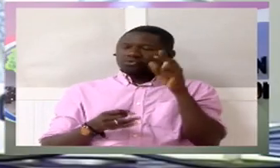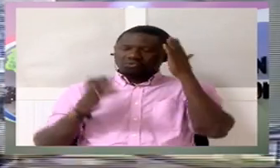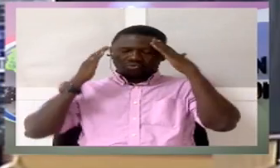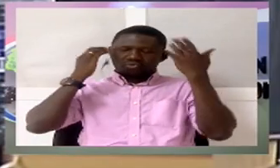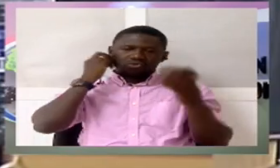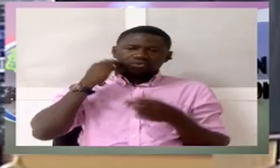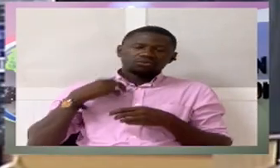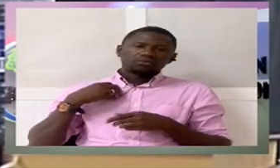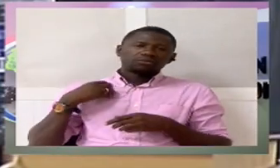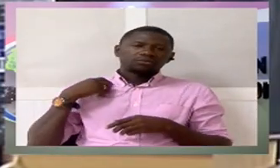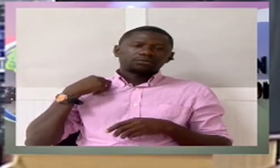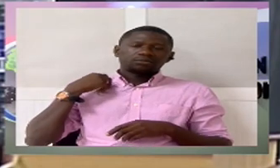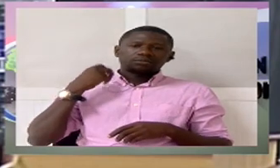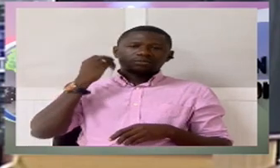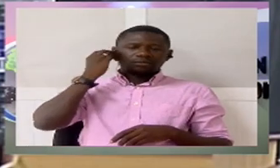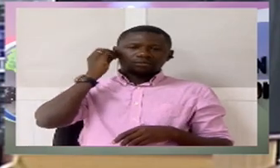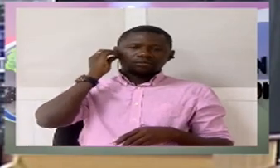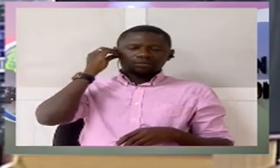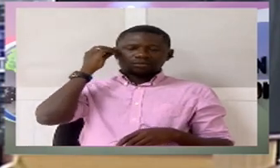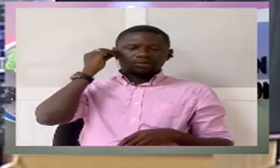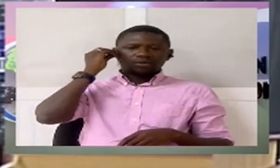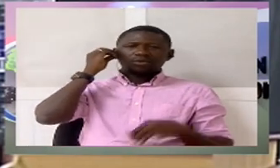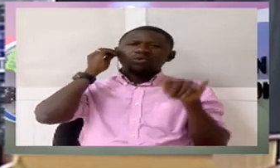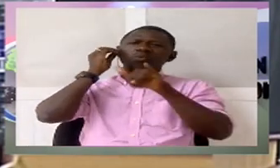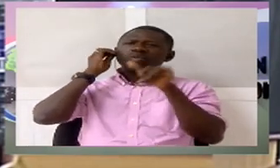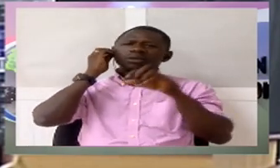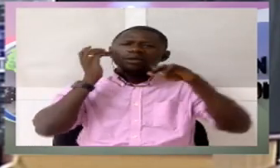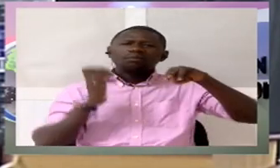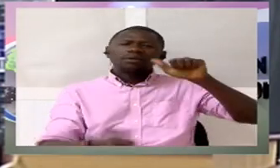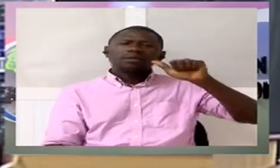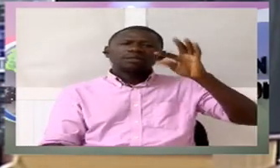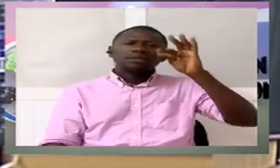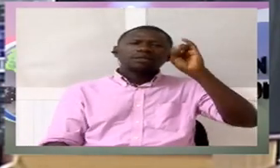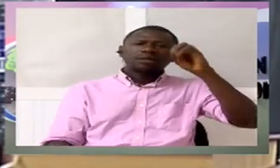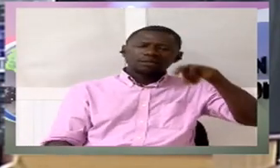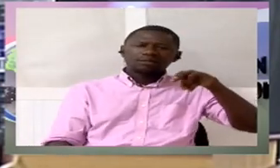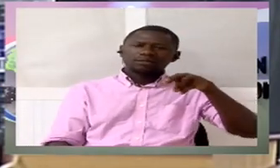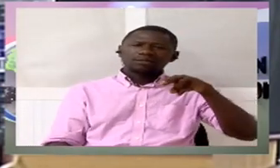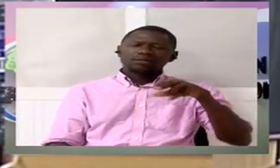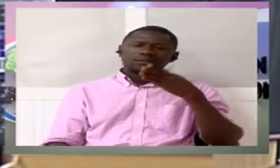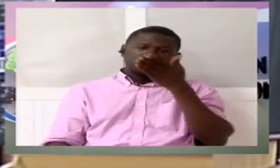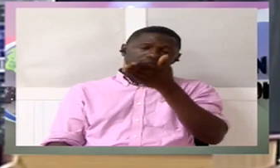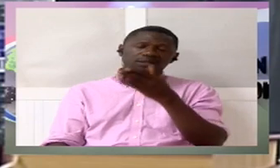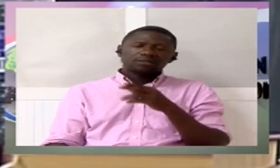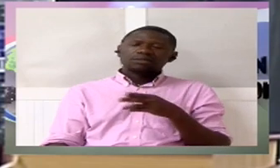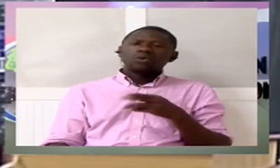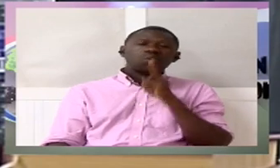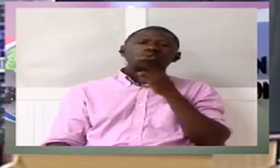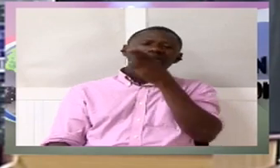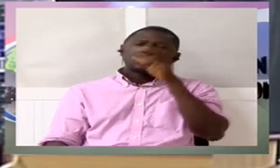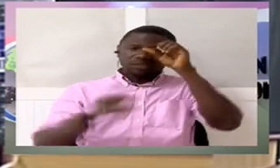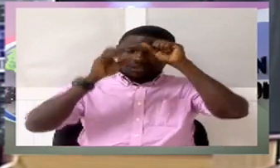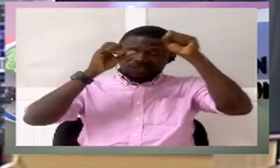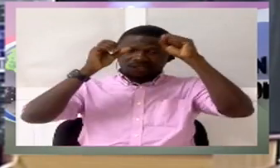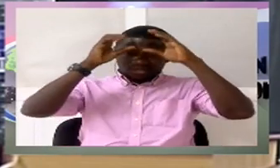Which Martin? Ku Martin Juma. Martin member state house. Martin at the state house. Alaji Martin. Alaji Martin. Dombori tanterima konye